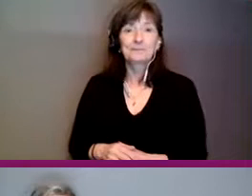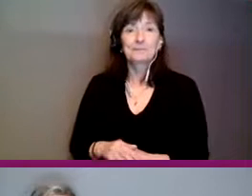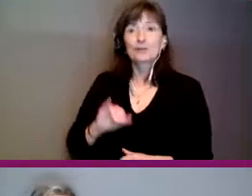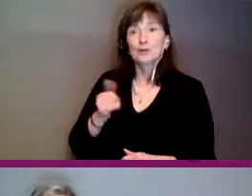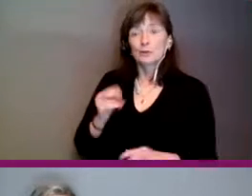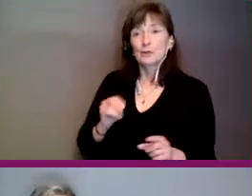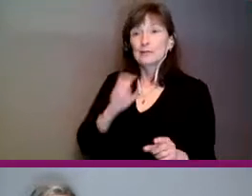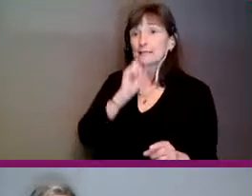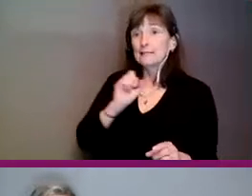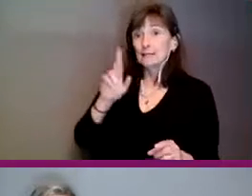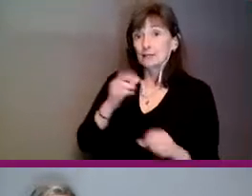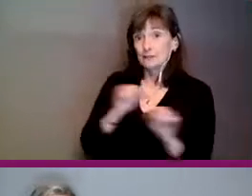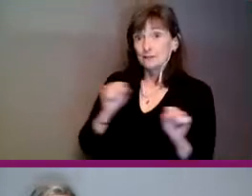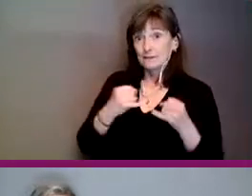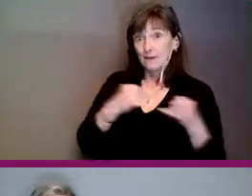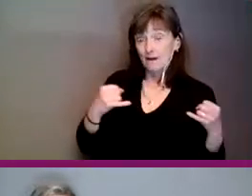across Ontario,